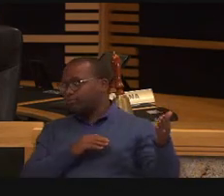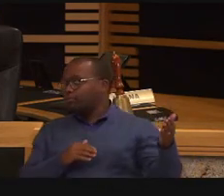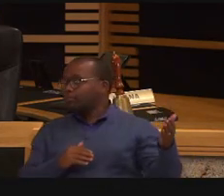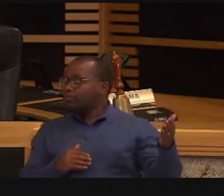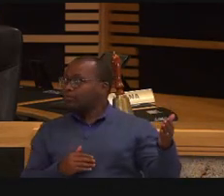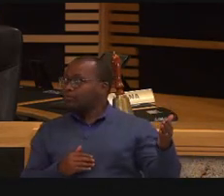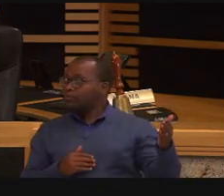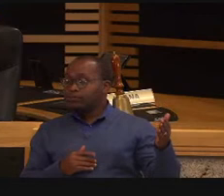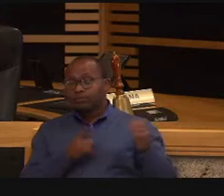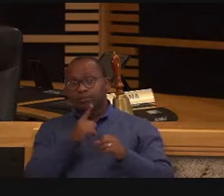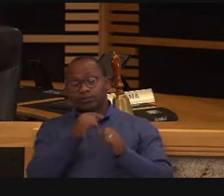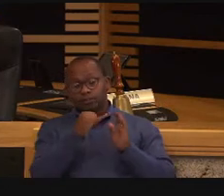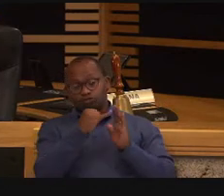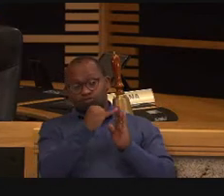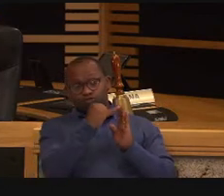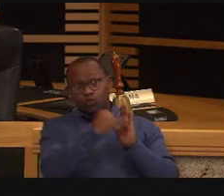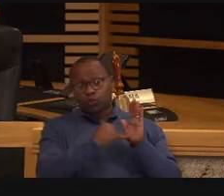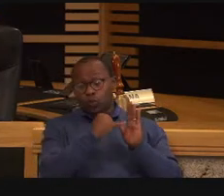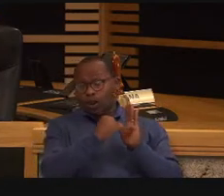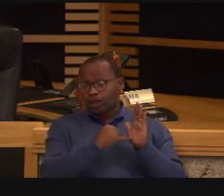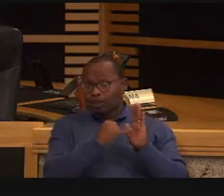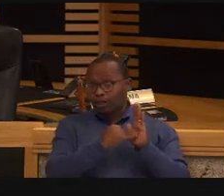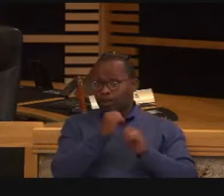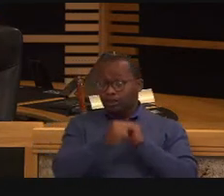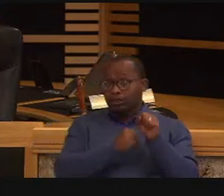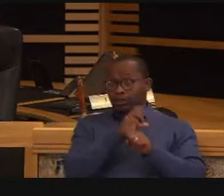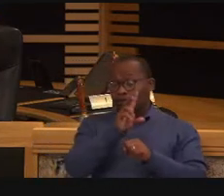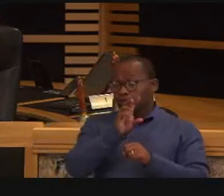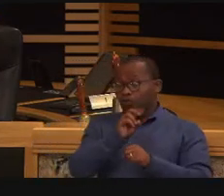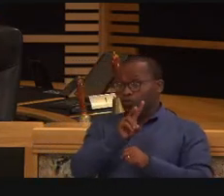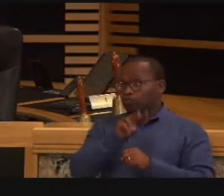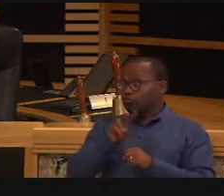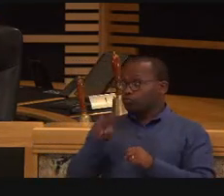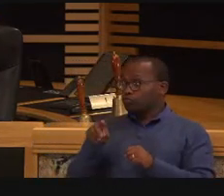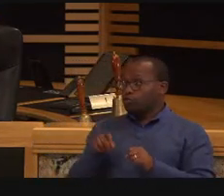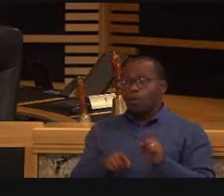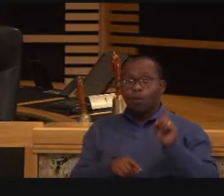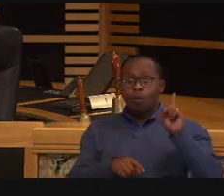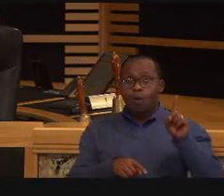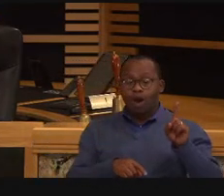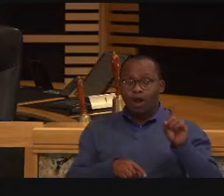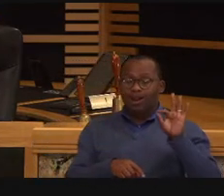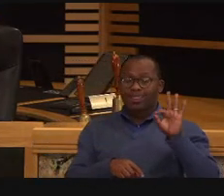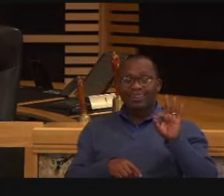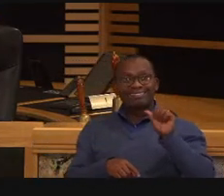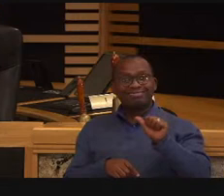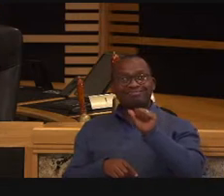as of July 27, 2022, 1,366 schools.